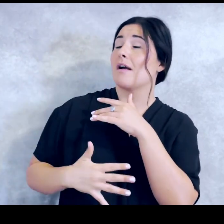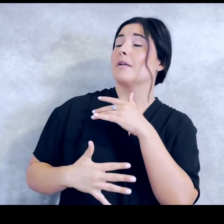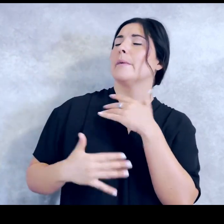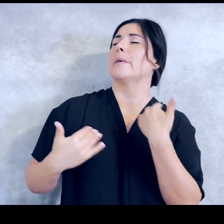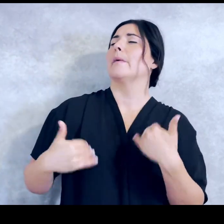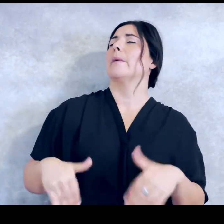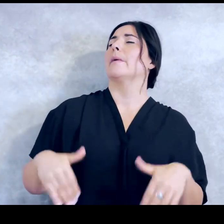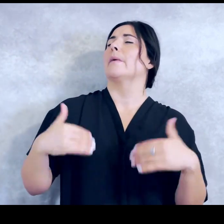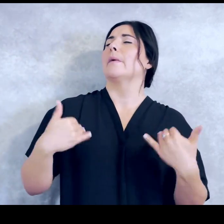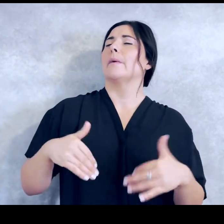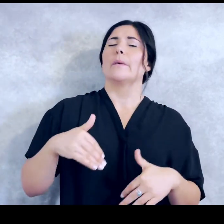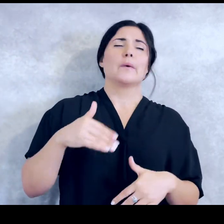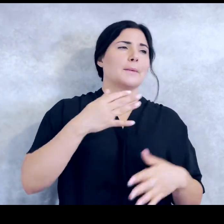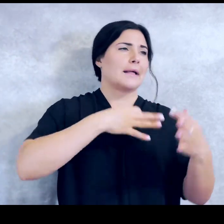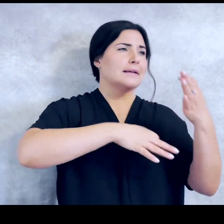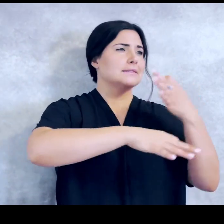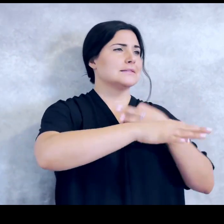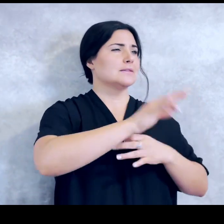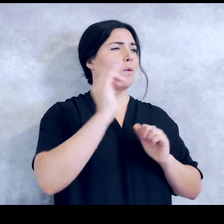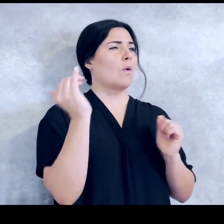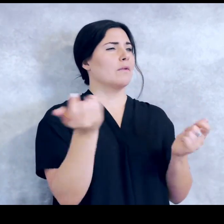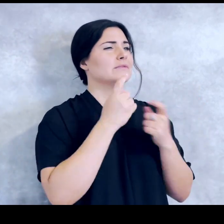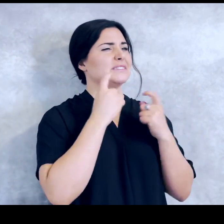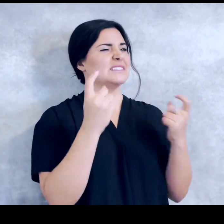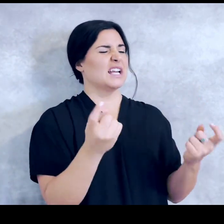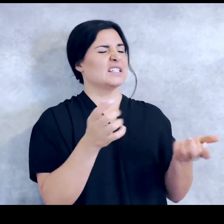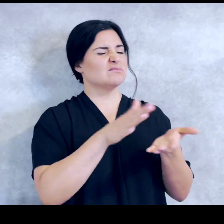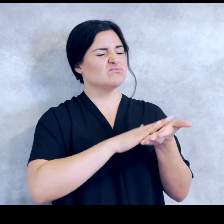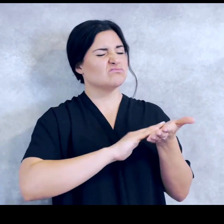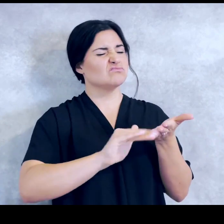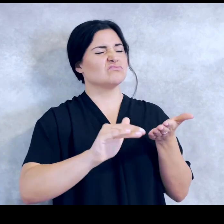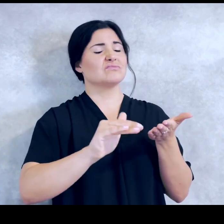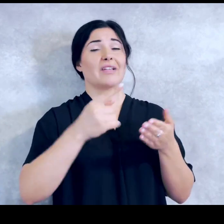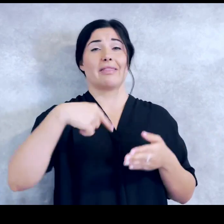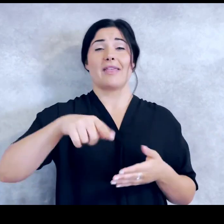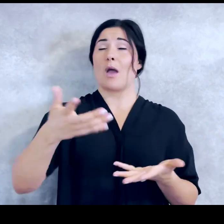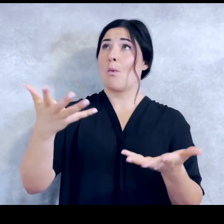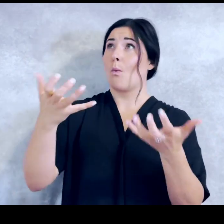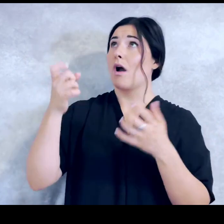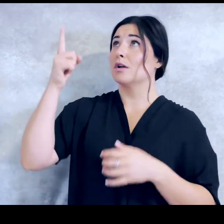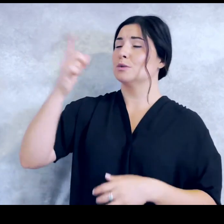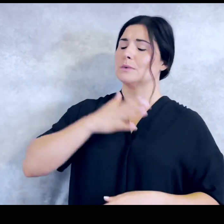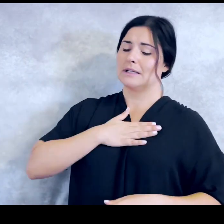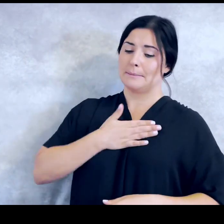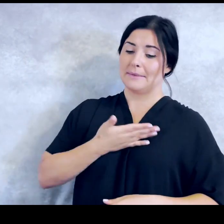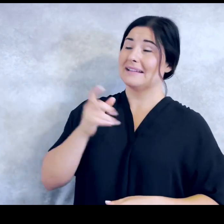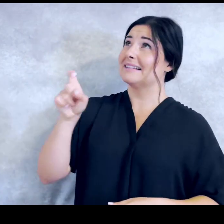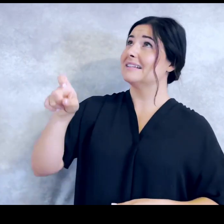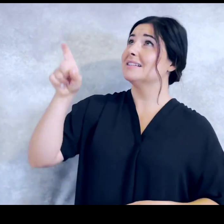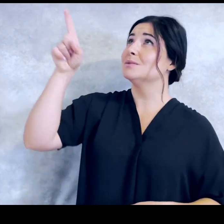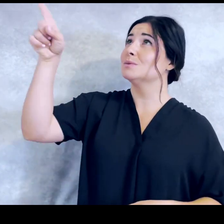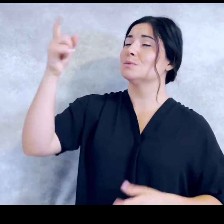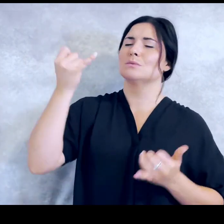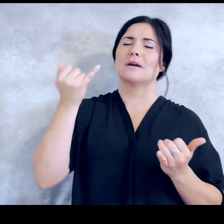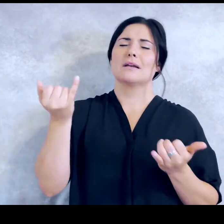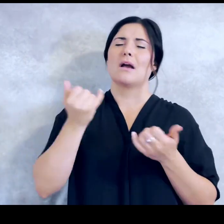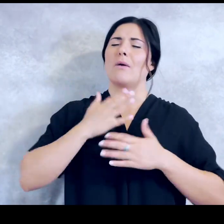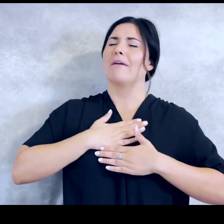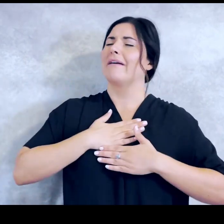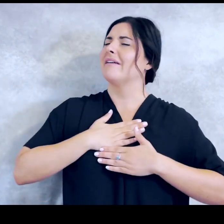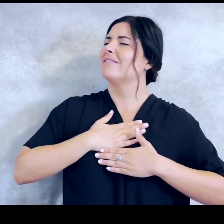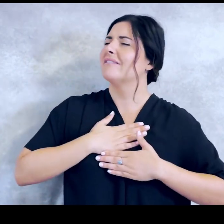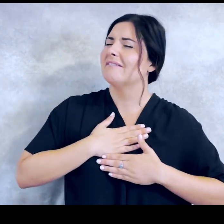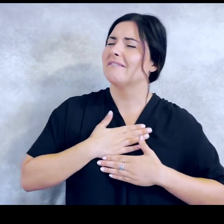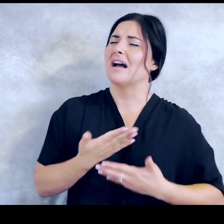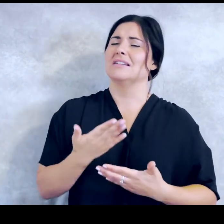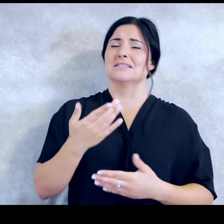blood. And so for those people that said yes today, they're admitting that they need you right now. They're